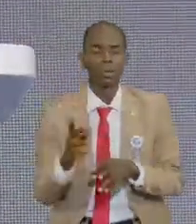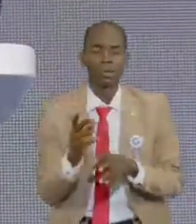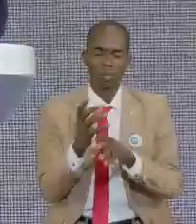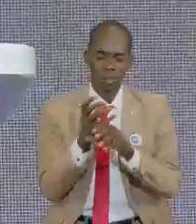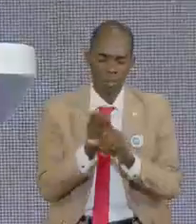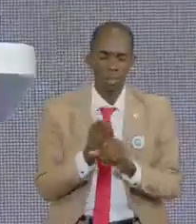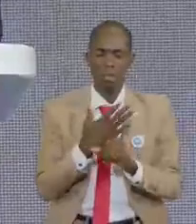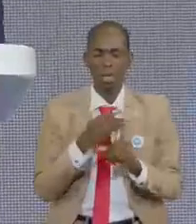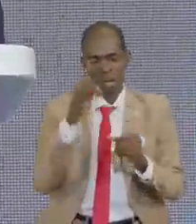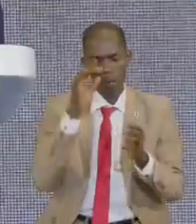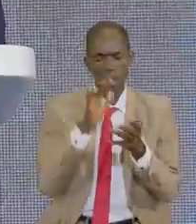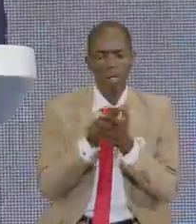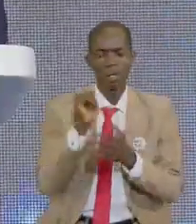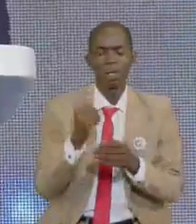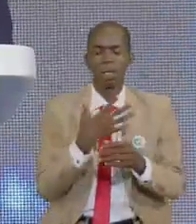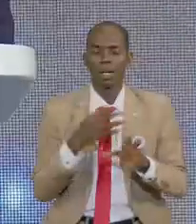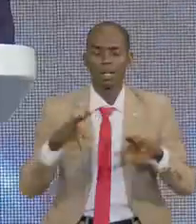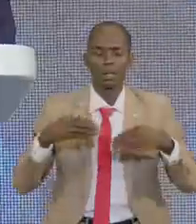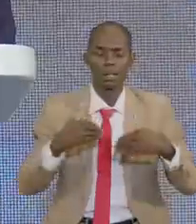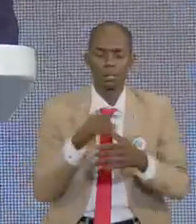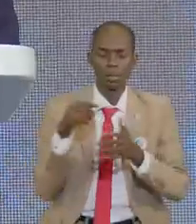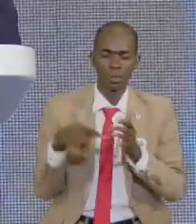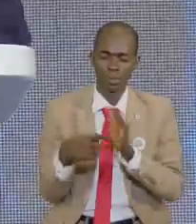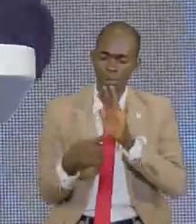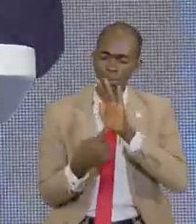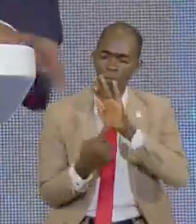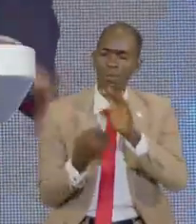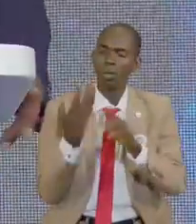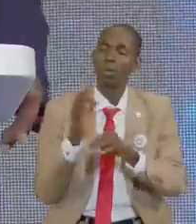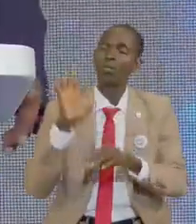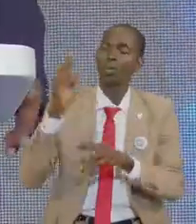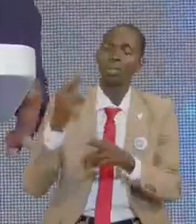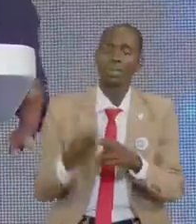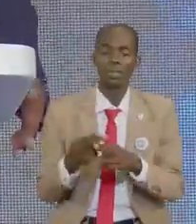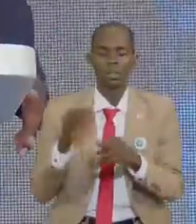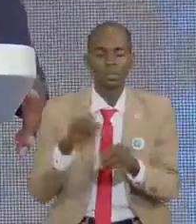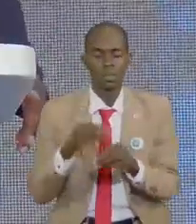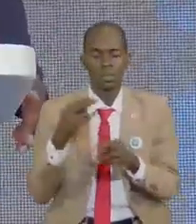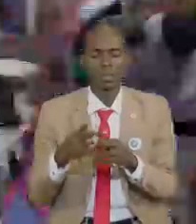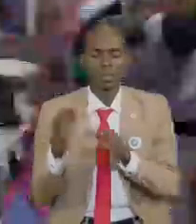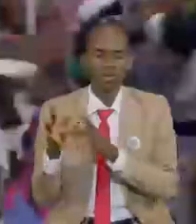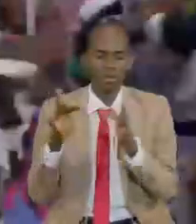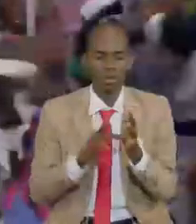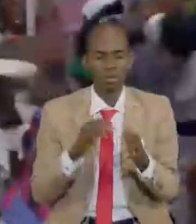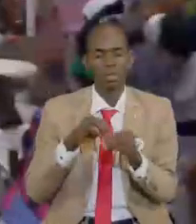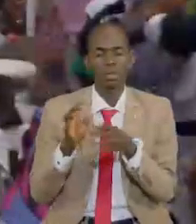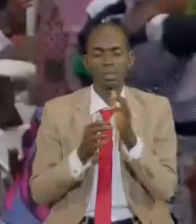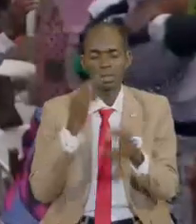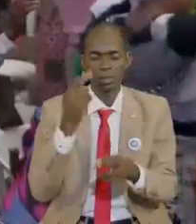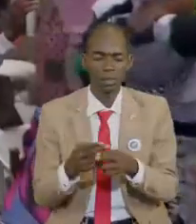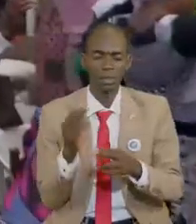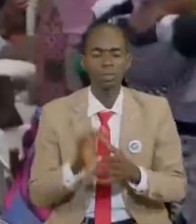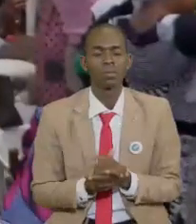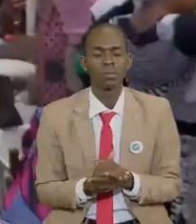and embrace this revelation of the name of Jesus in Jesus' name.